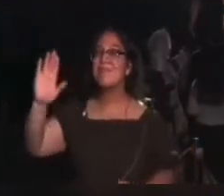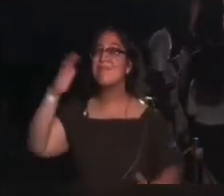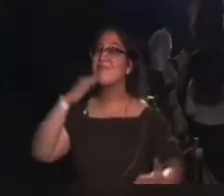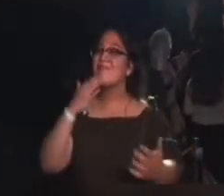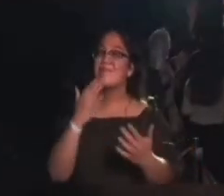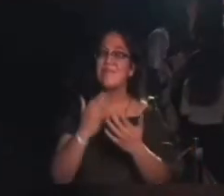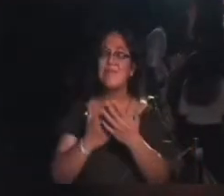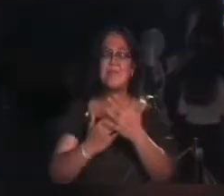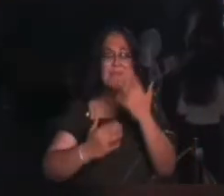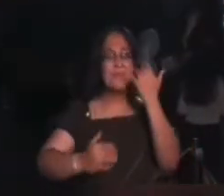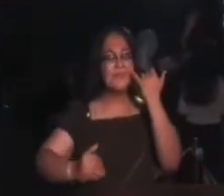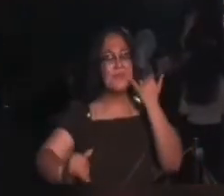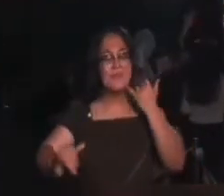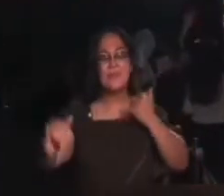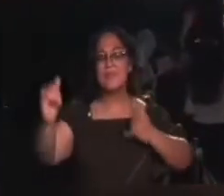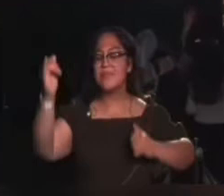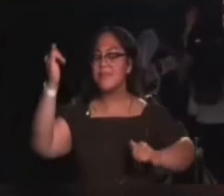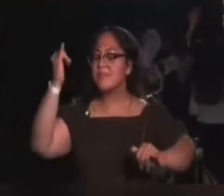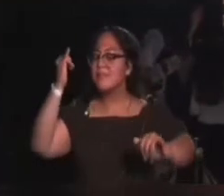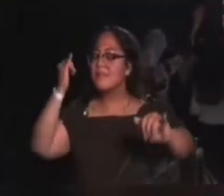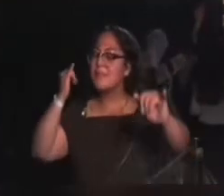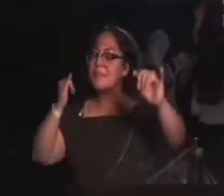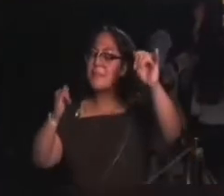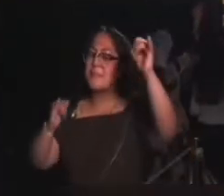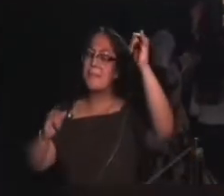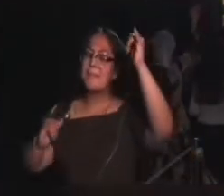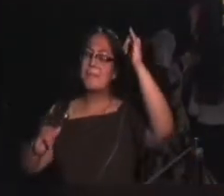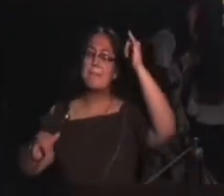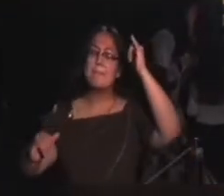bondad para siempre.